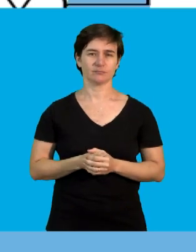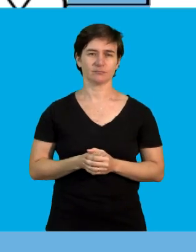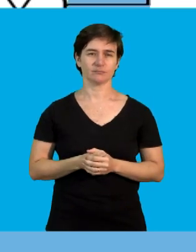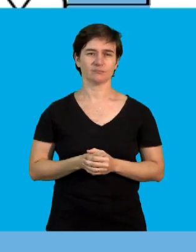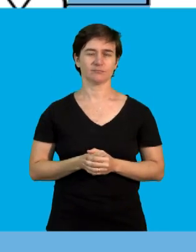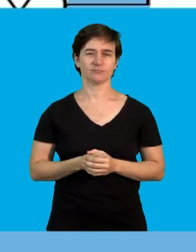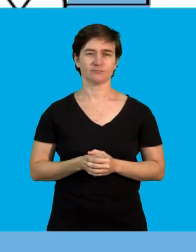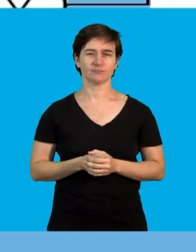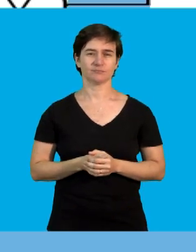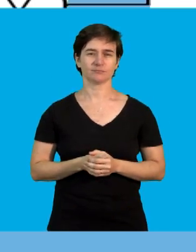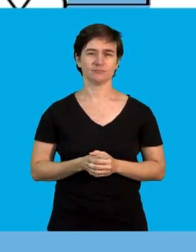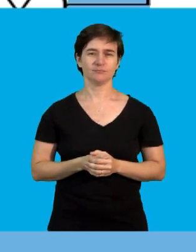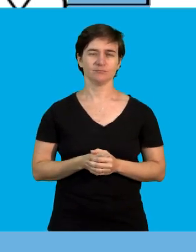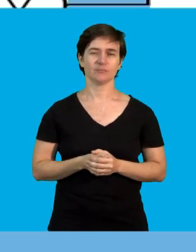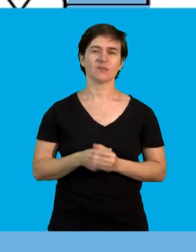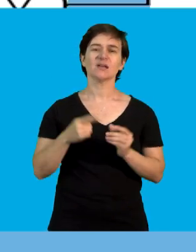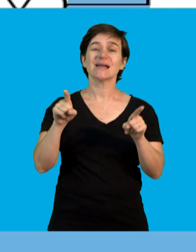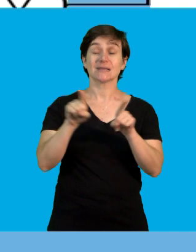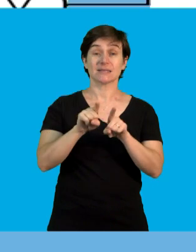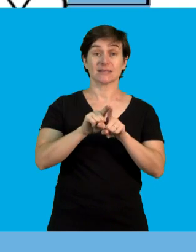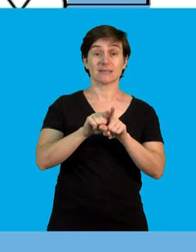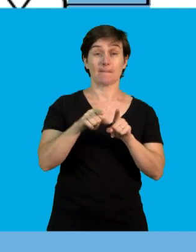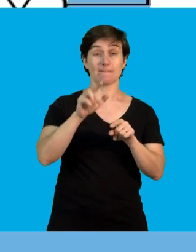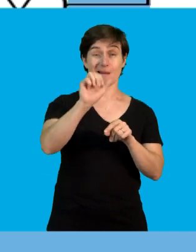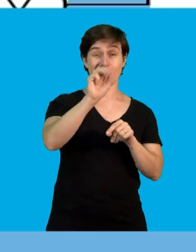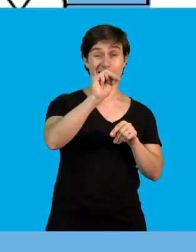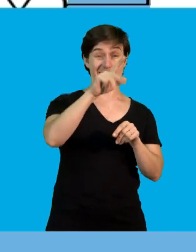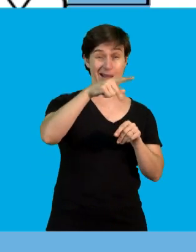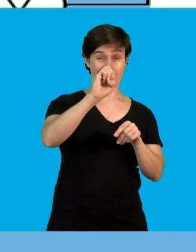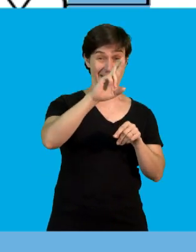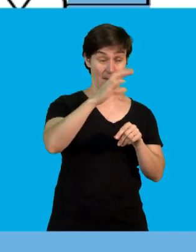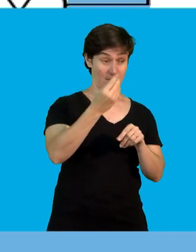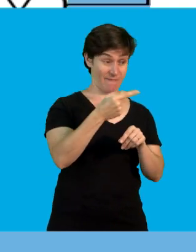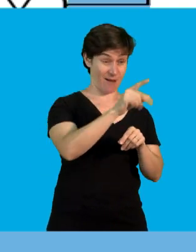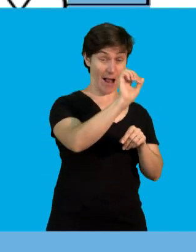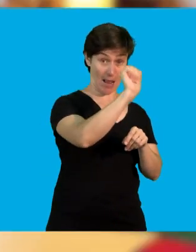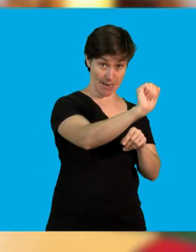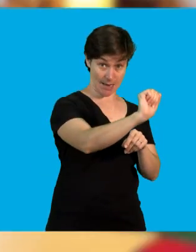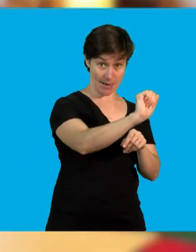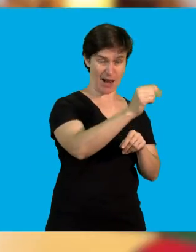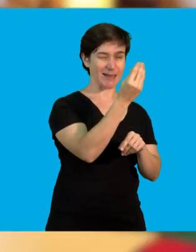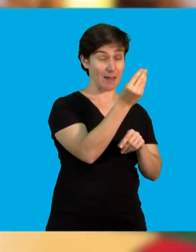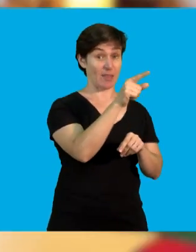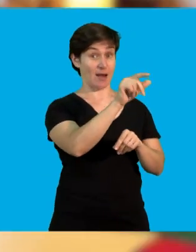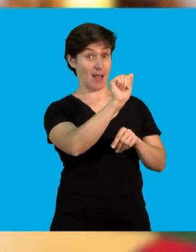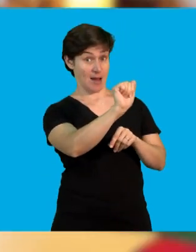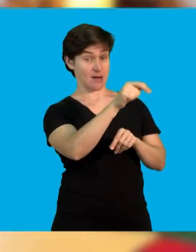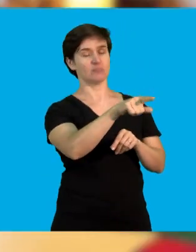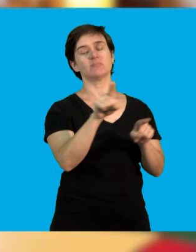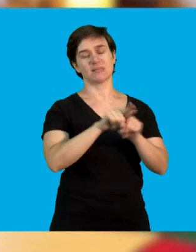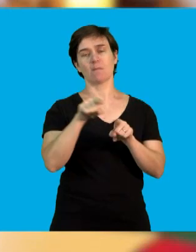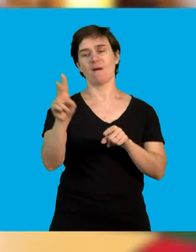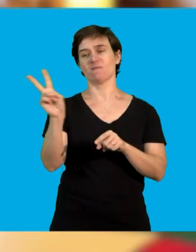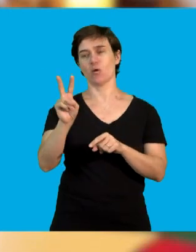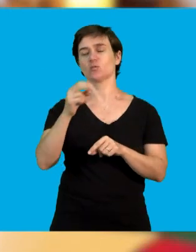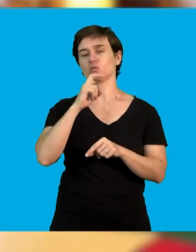volts and the unit is V. Much like the current is measured in amperes, the unit for current is A. In this case,